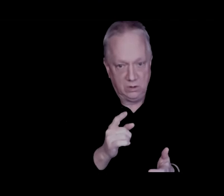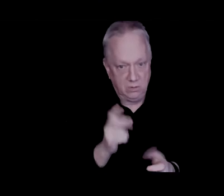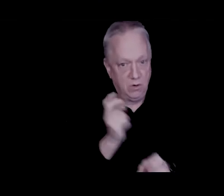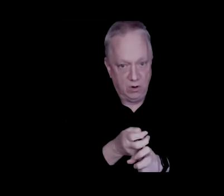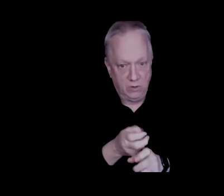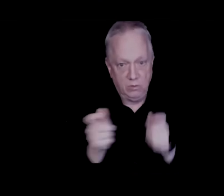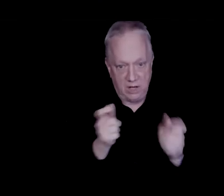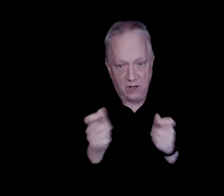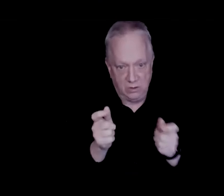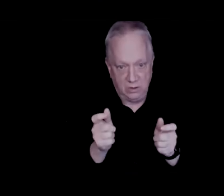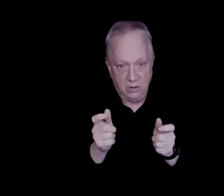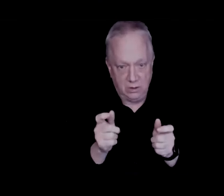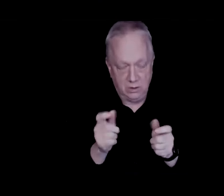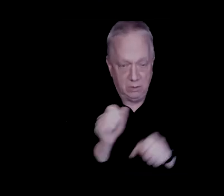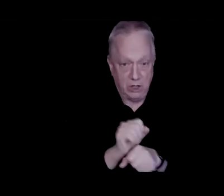kind of project, but